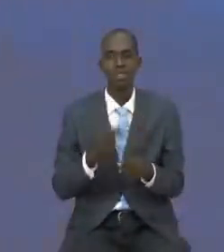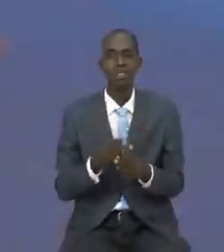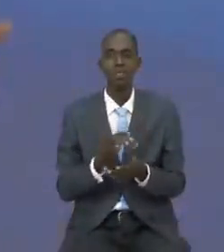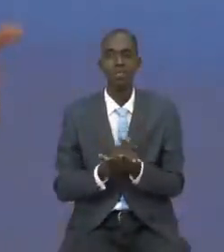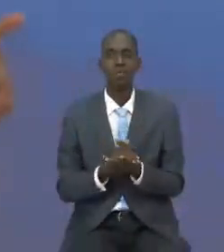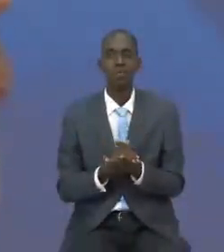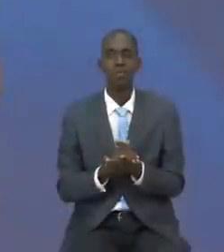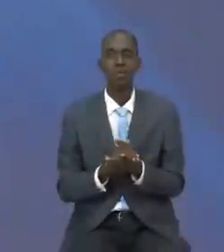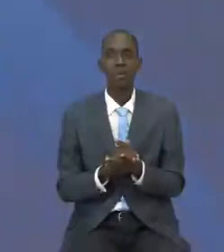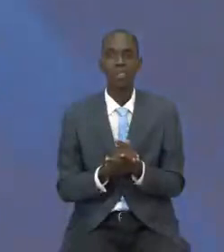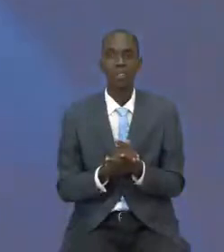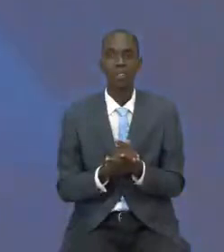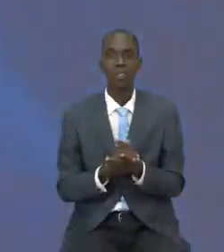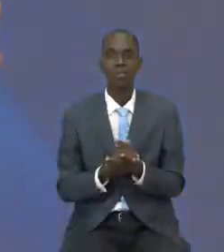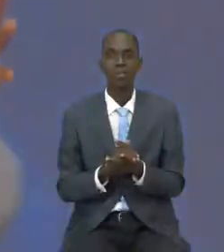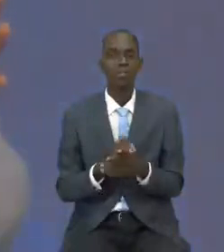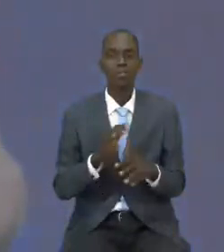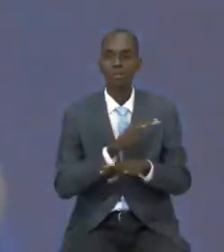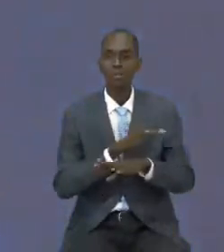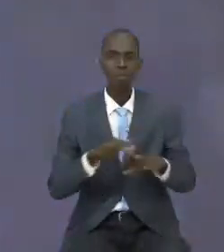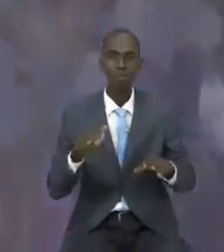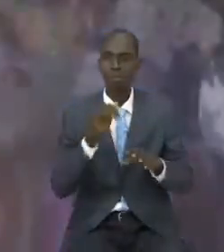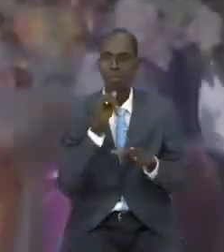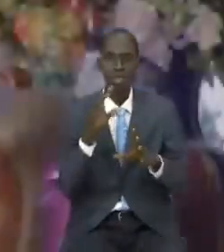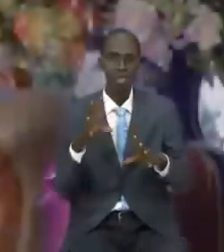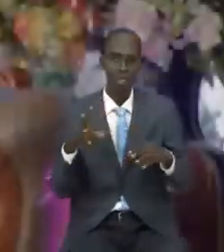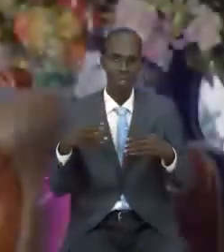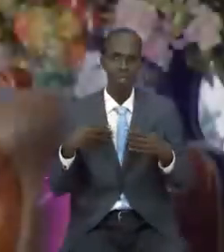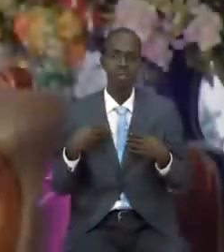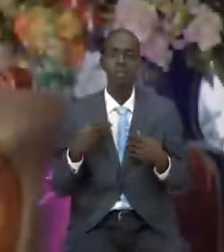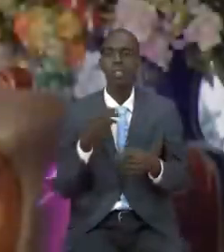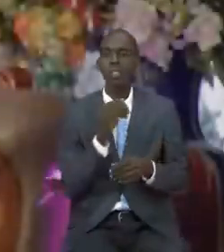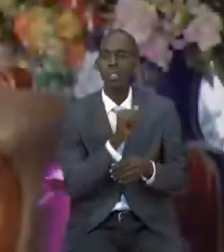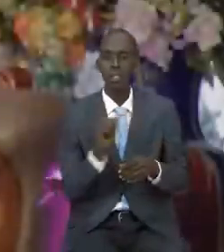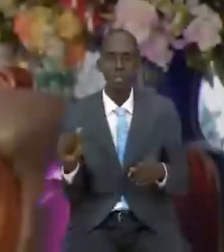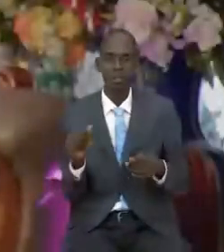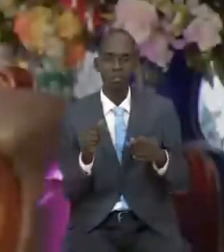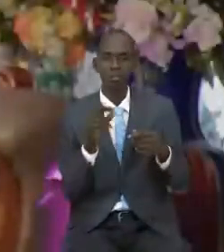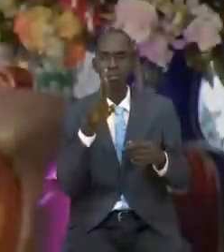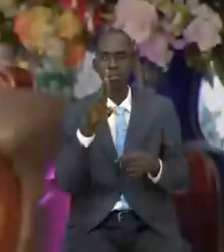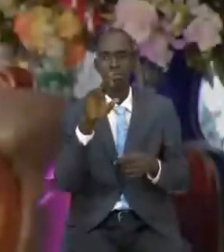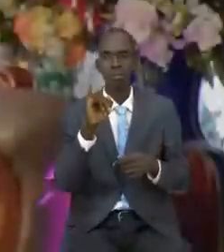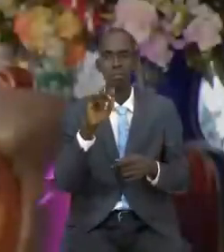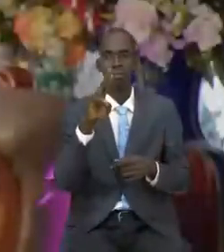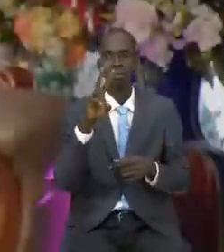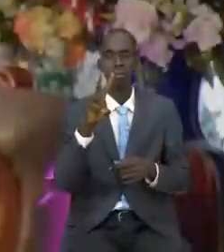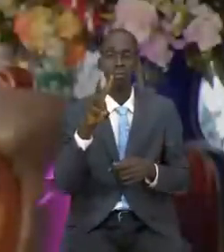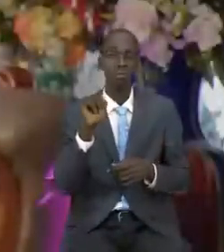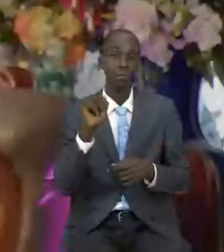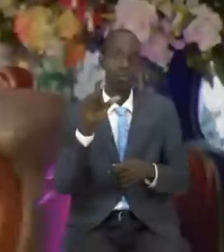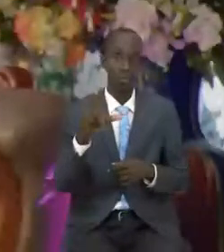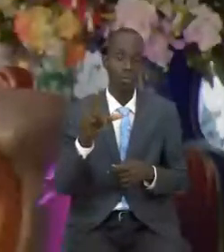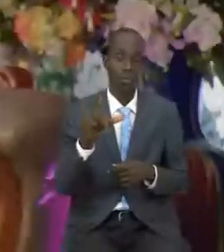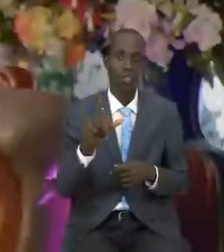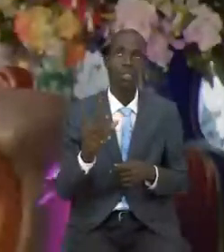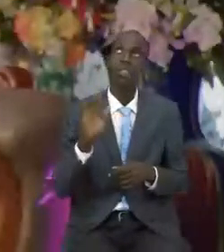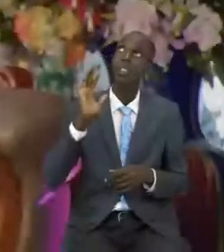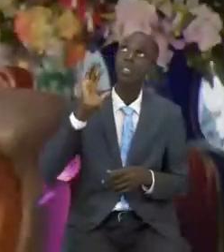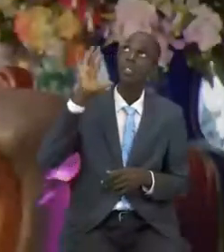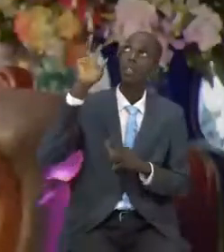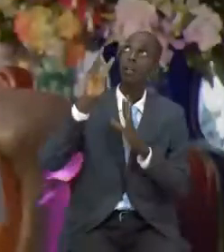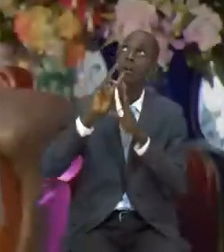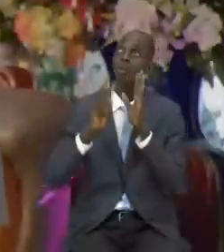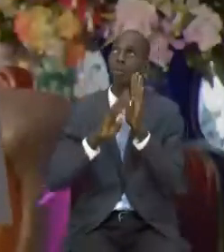Amen. He doesn't accept a rival. Thy will be done